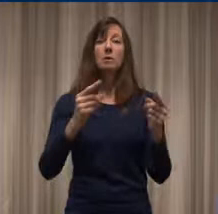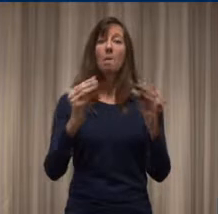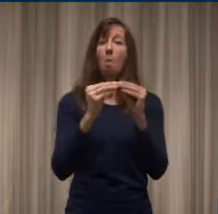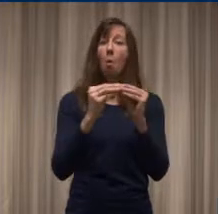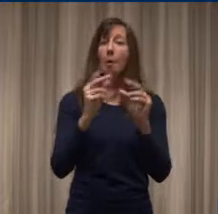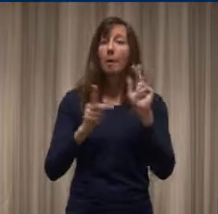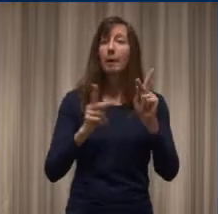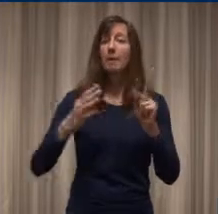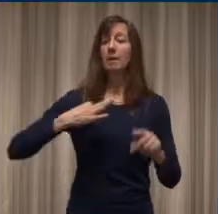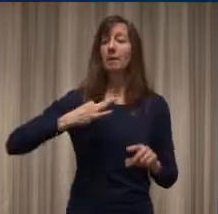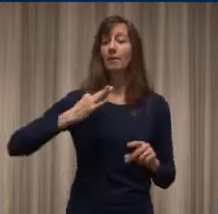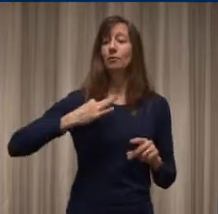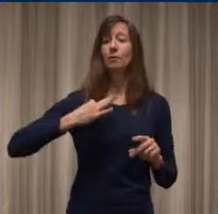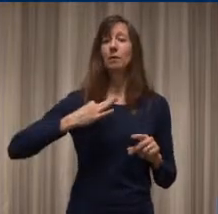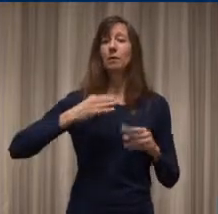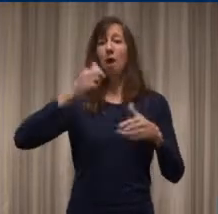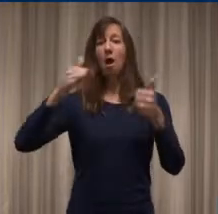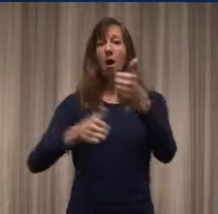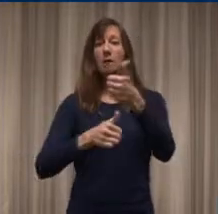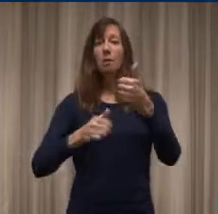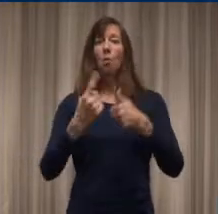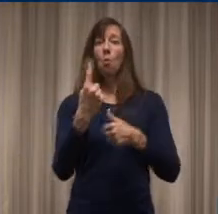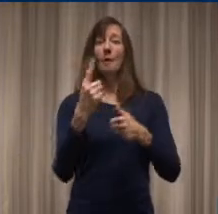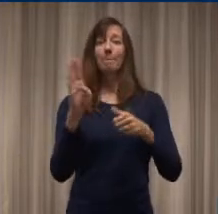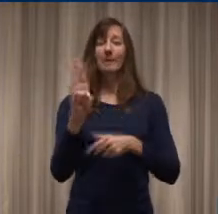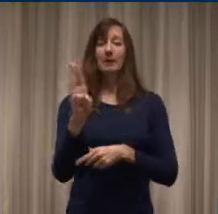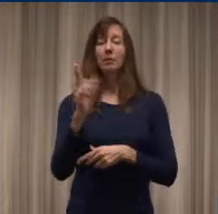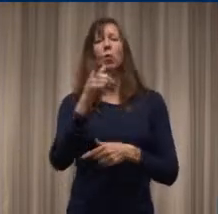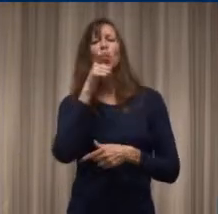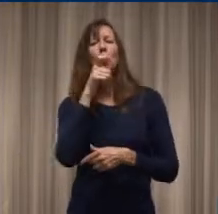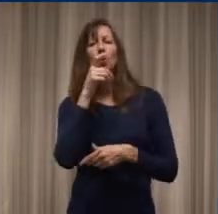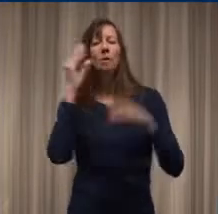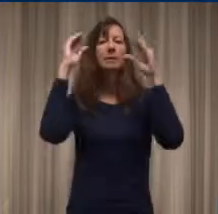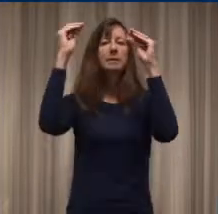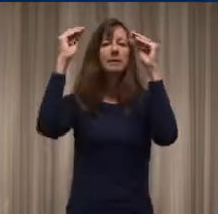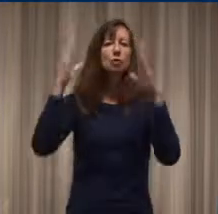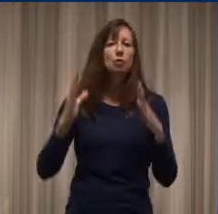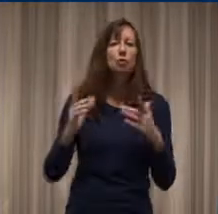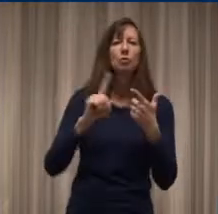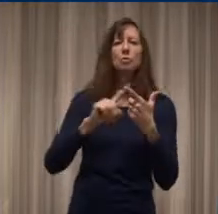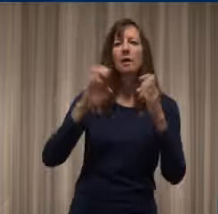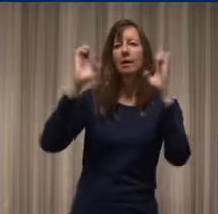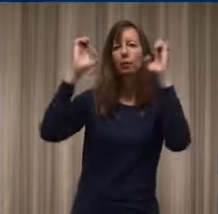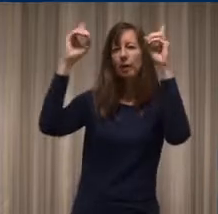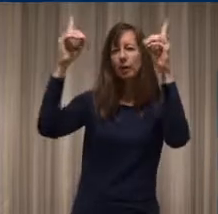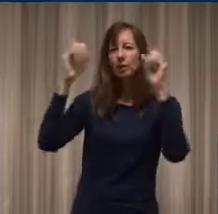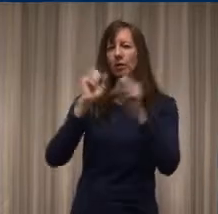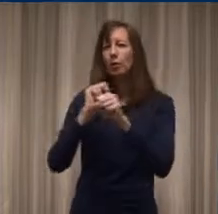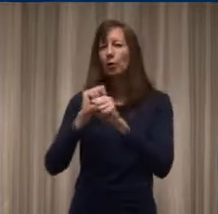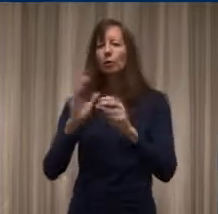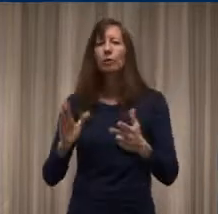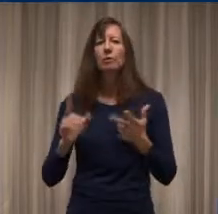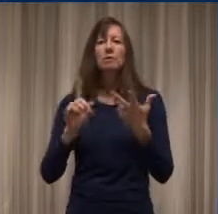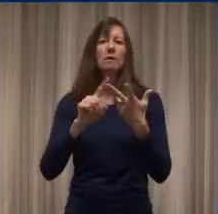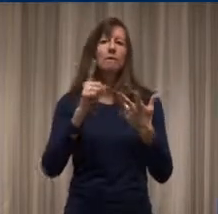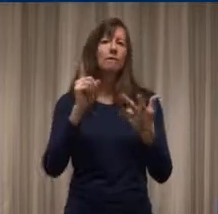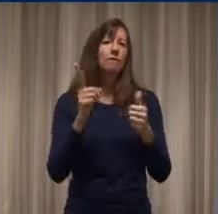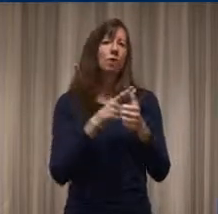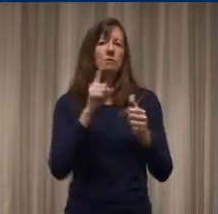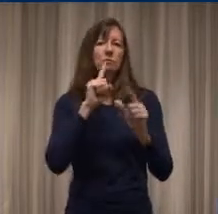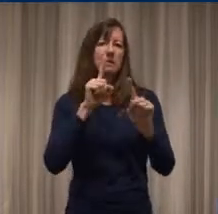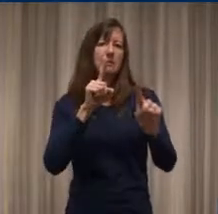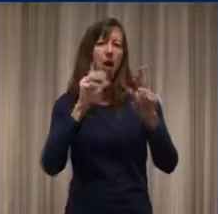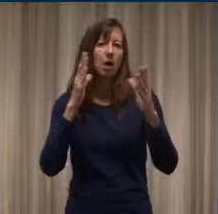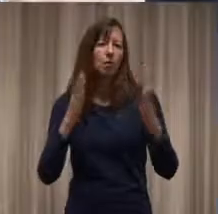which is now open as well, are our teachers and education workers, first responders, public safety, public transit,